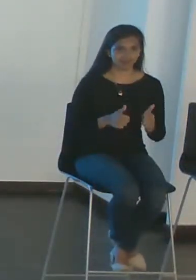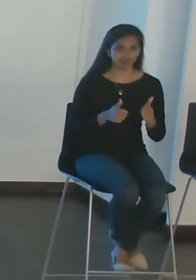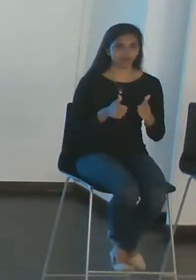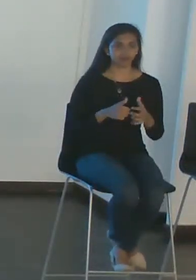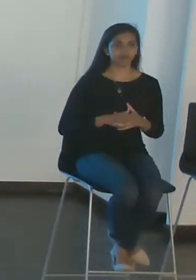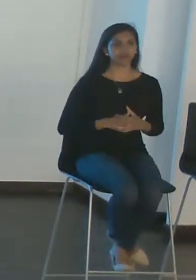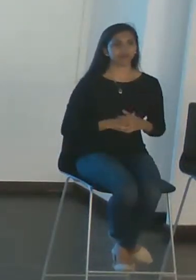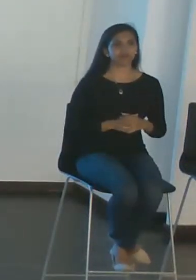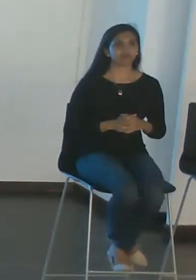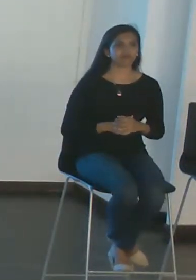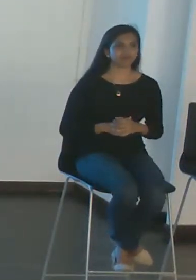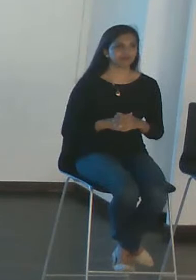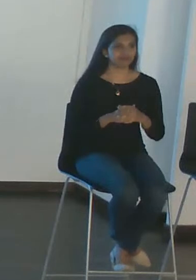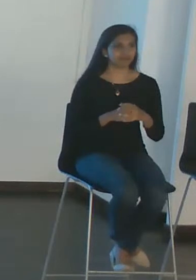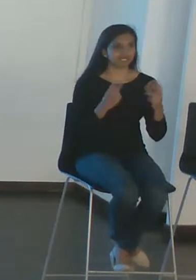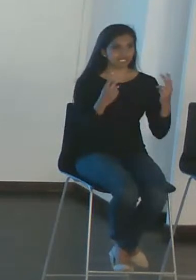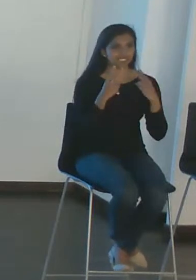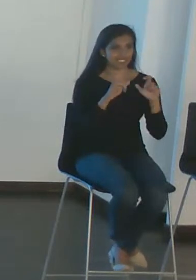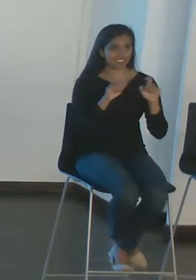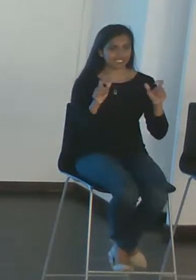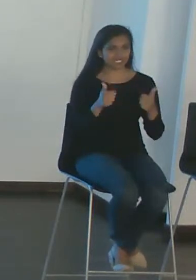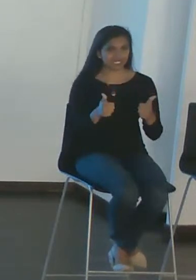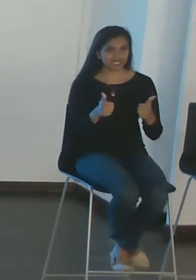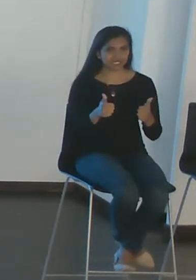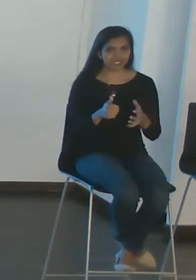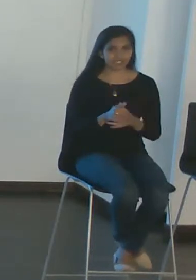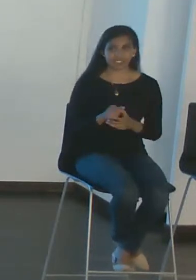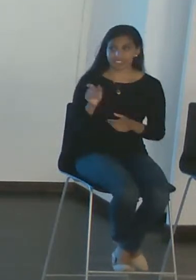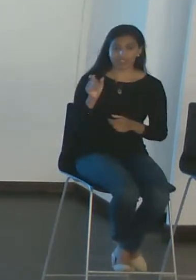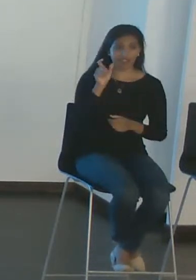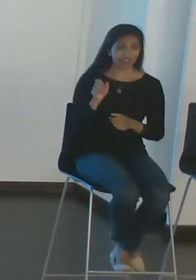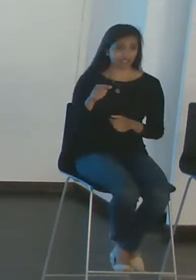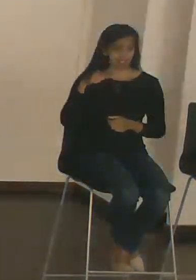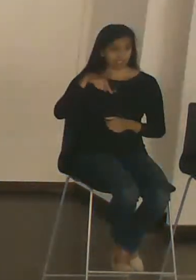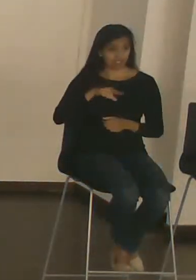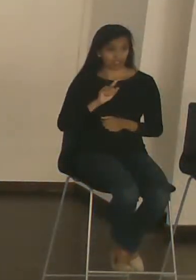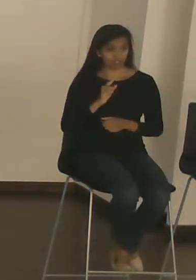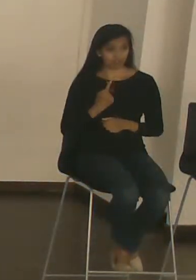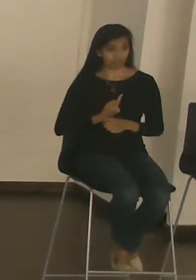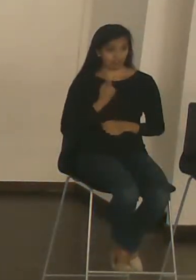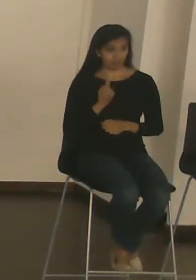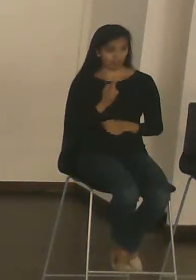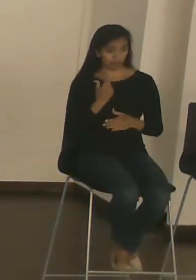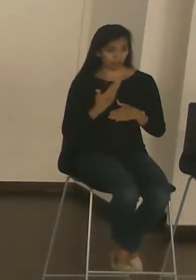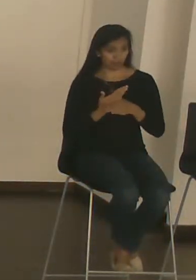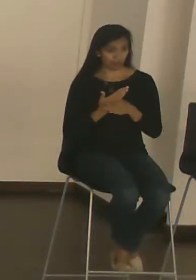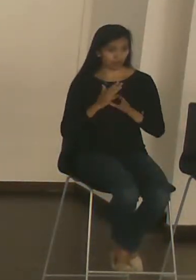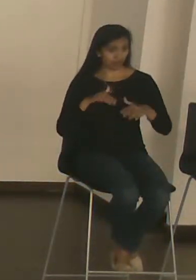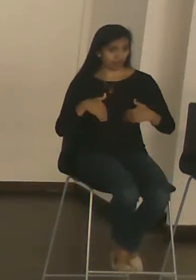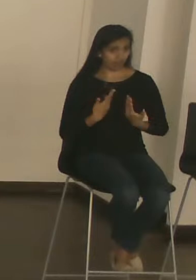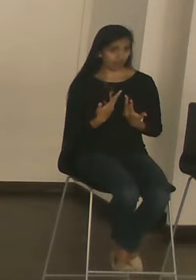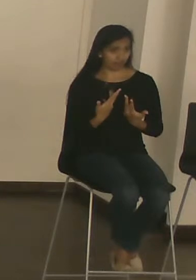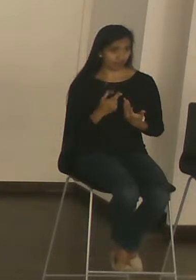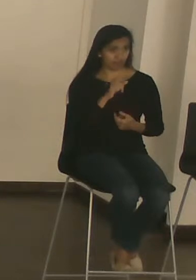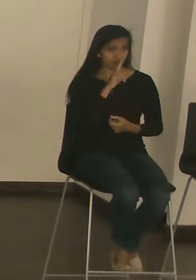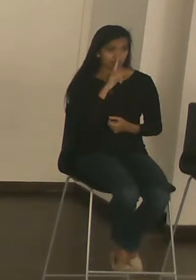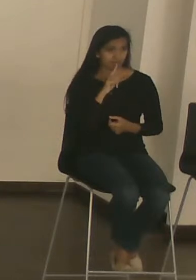there's enough motivation to make work because they have to, and I'm not